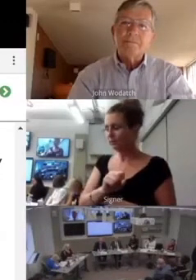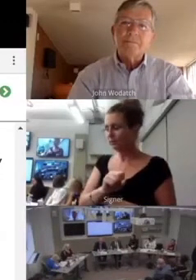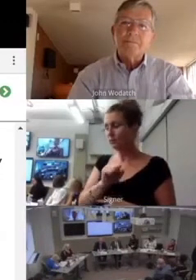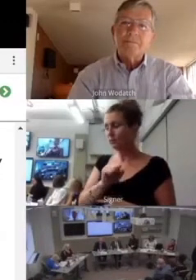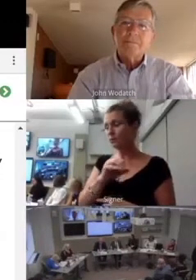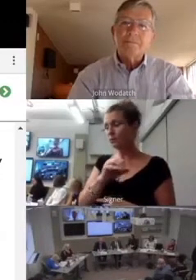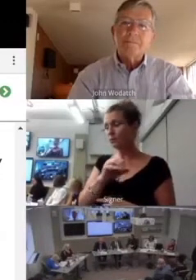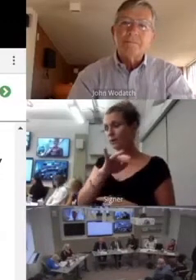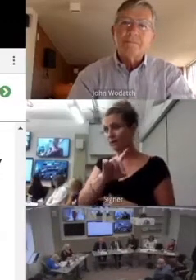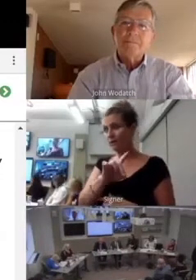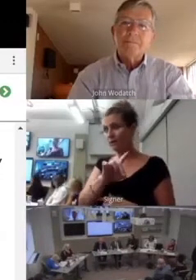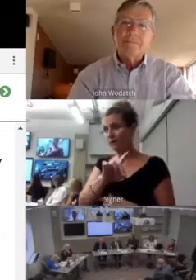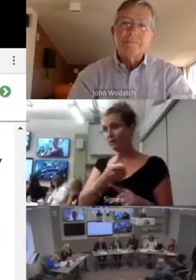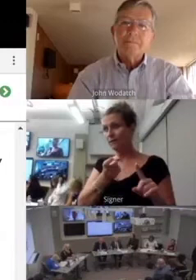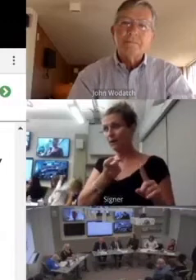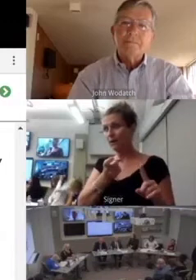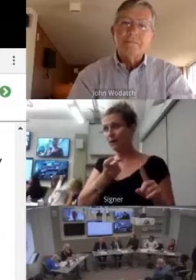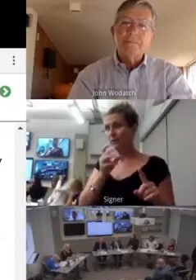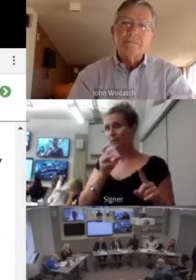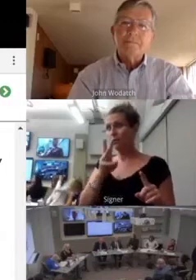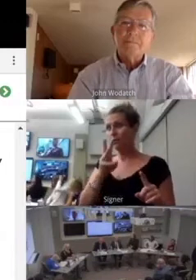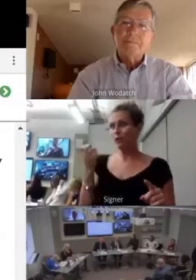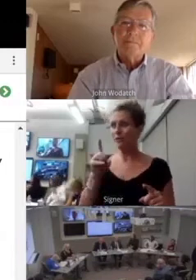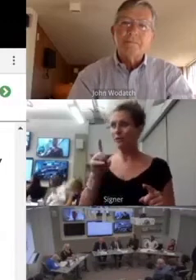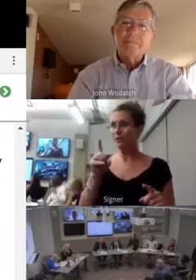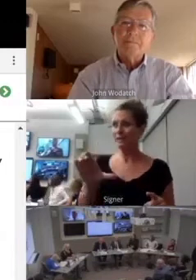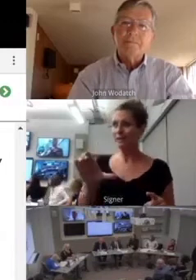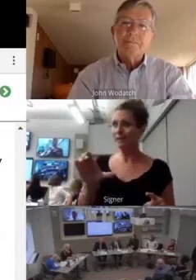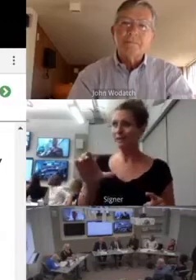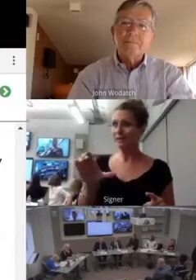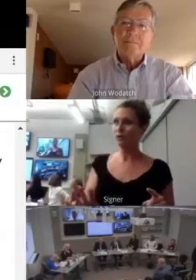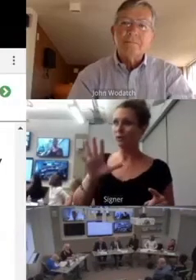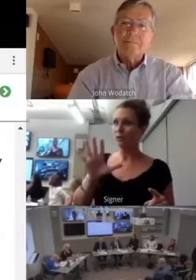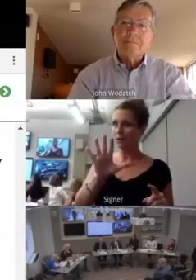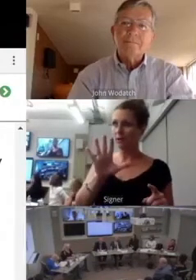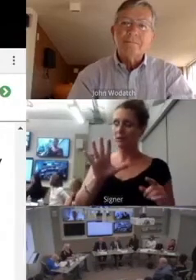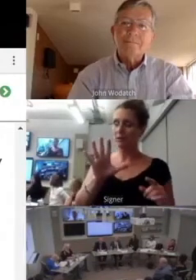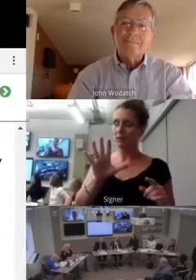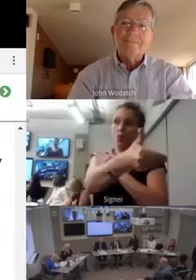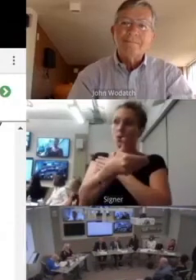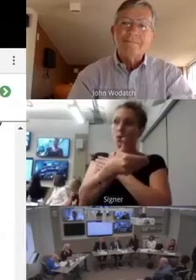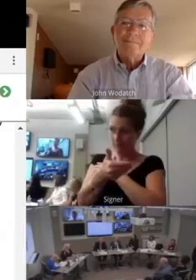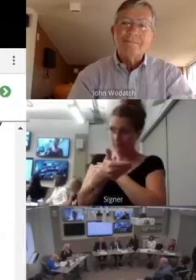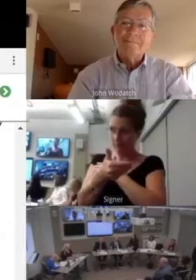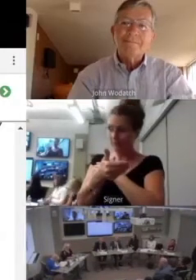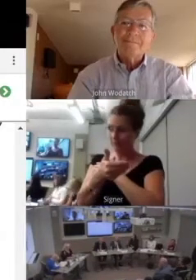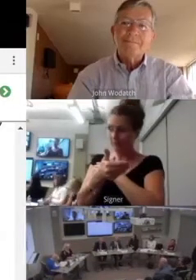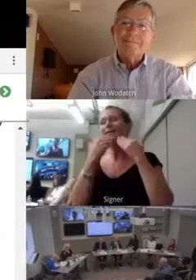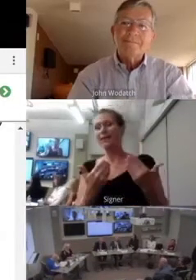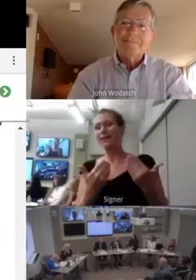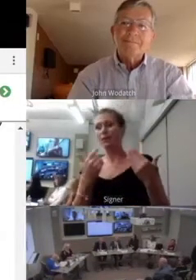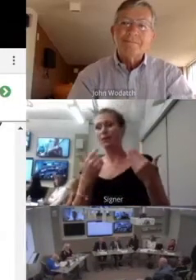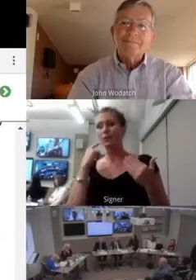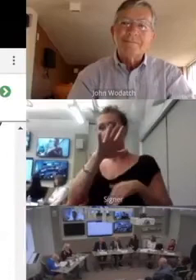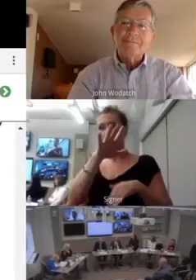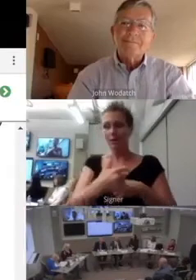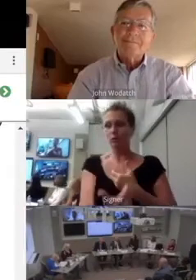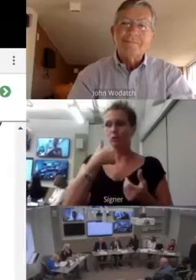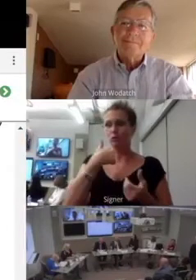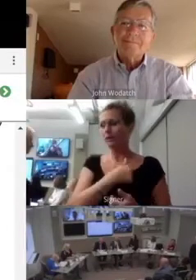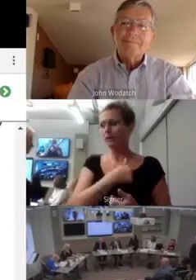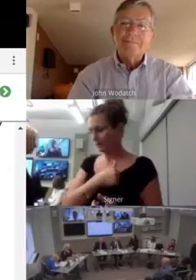Washington, D.C. area. David, welcome, and thank you for taking the time for joining us. Thank you for having me,